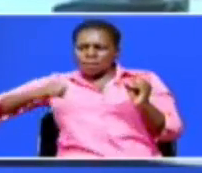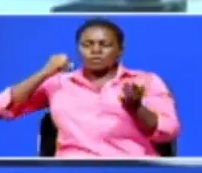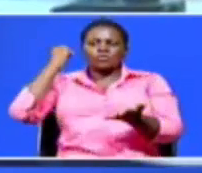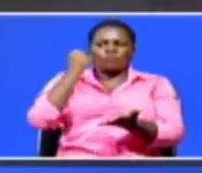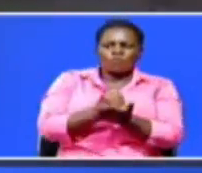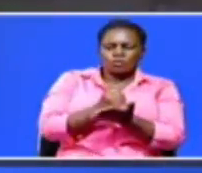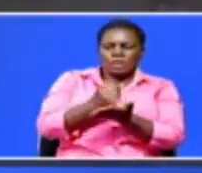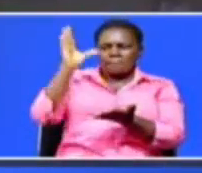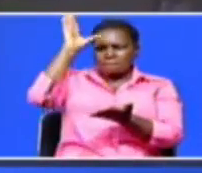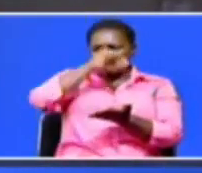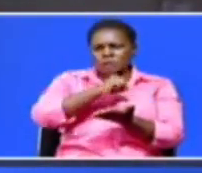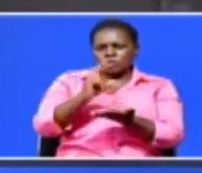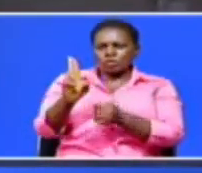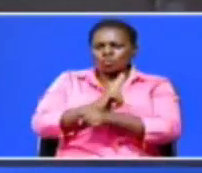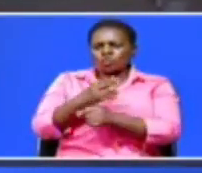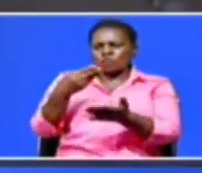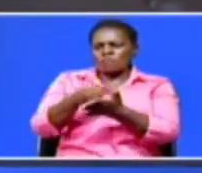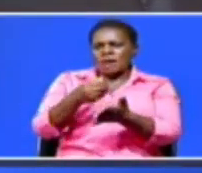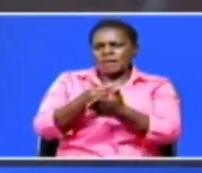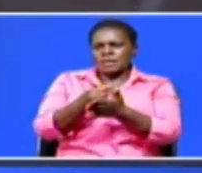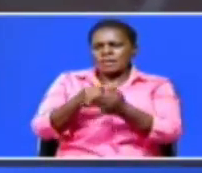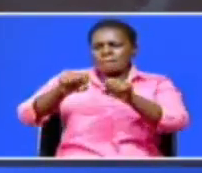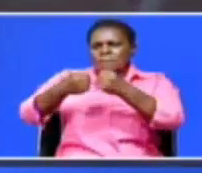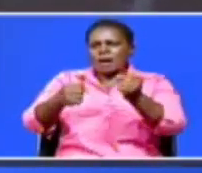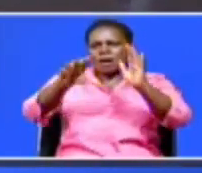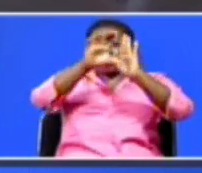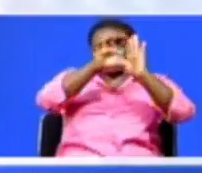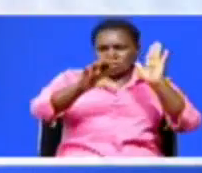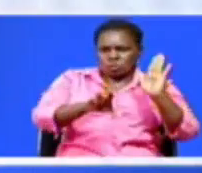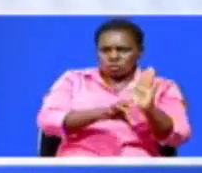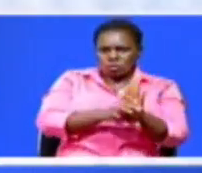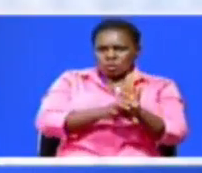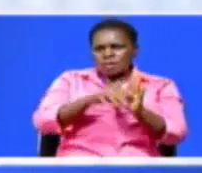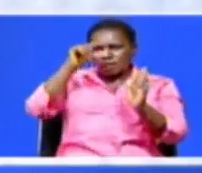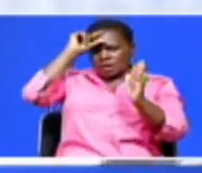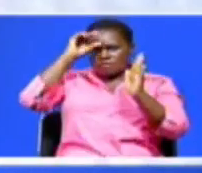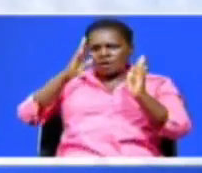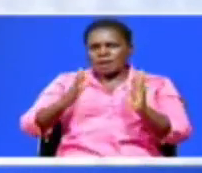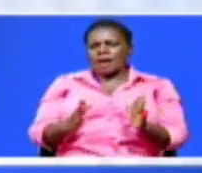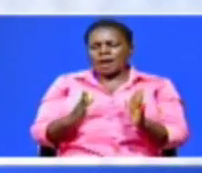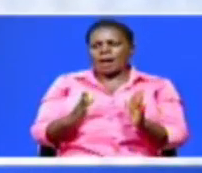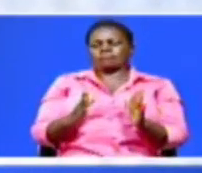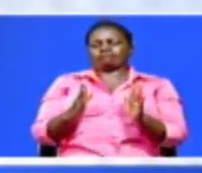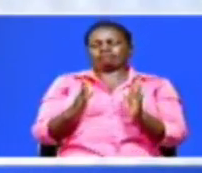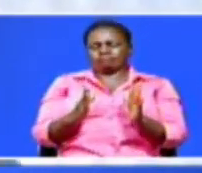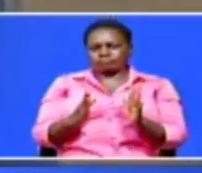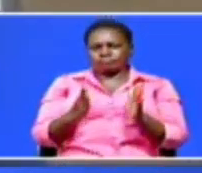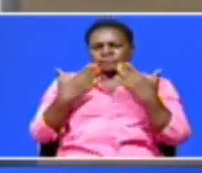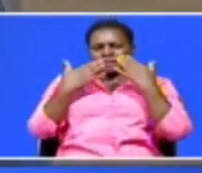office, misuse of public funds and gross violation of the constitution, amongst others, the governor's goose was as good as